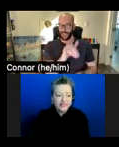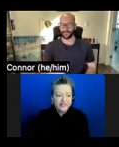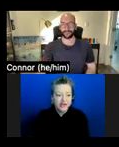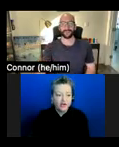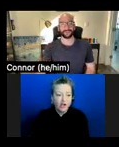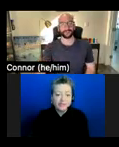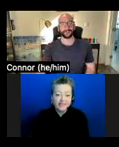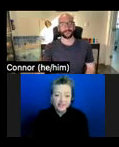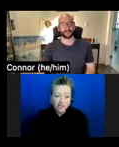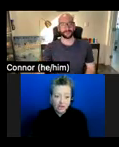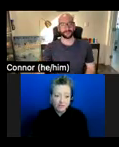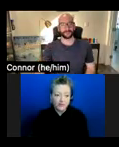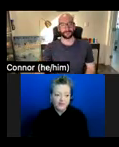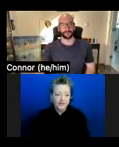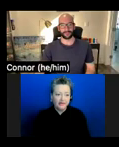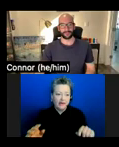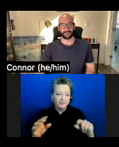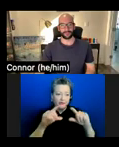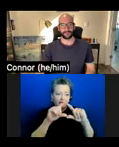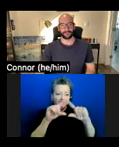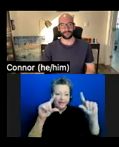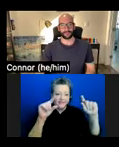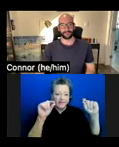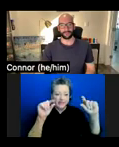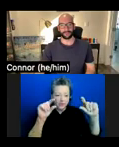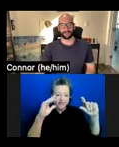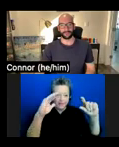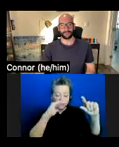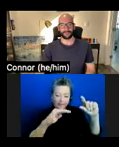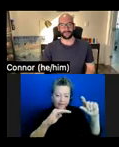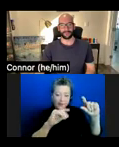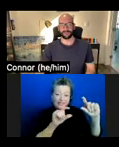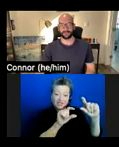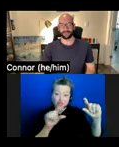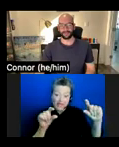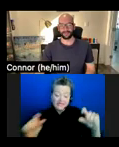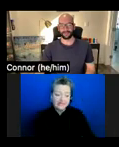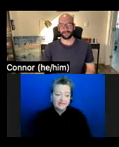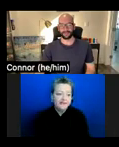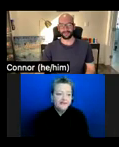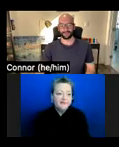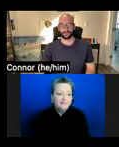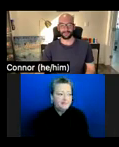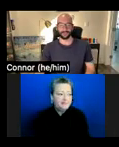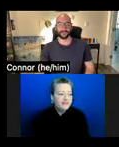you see the other option at the very top below the upgrade plan, so you can ignore that. But right below it says threads.